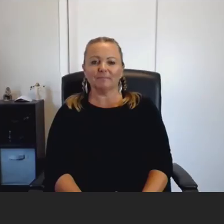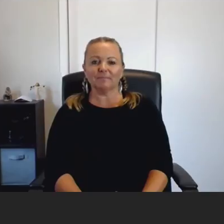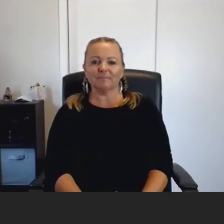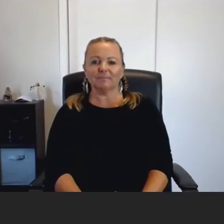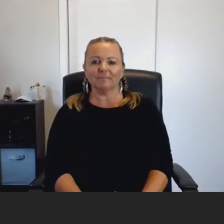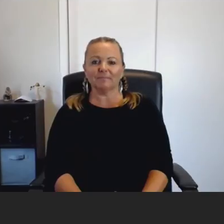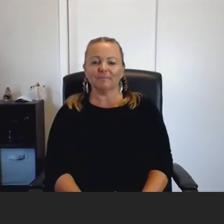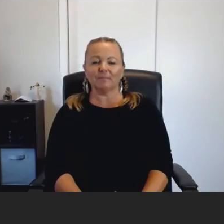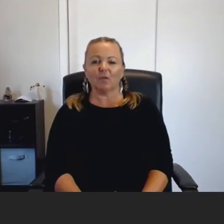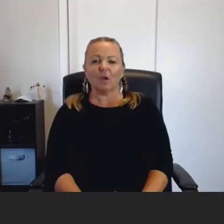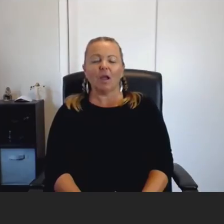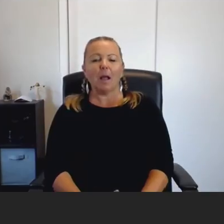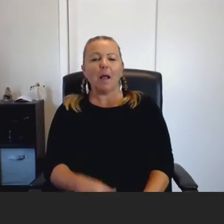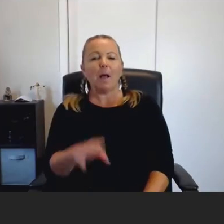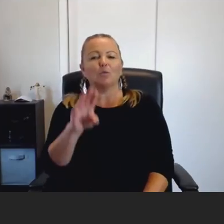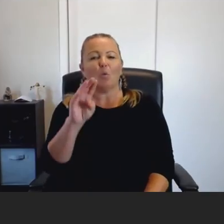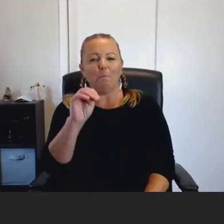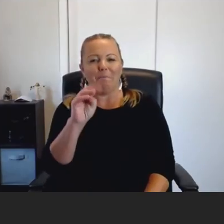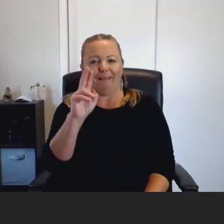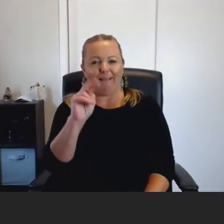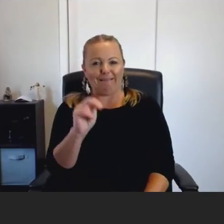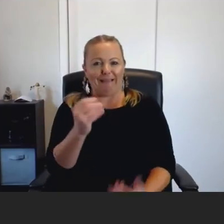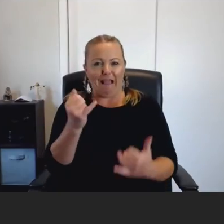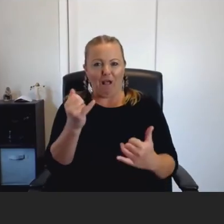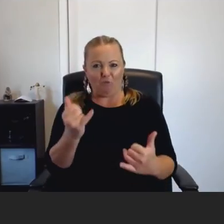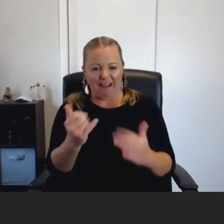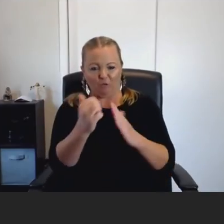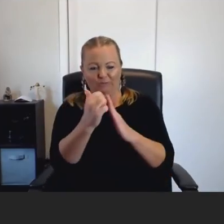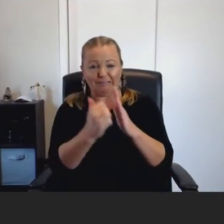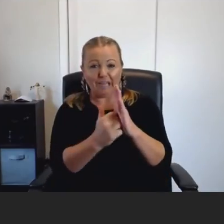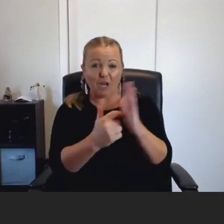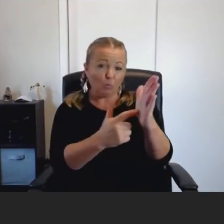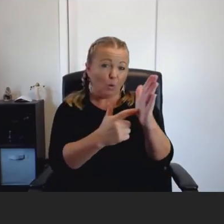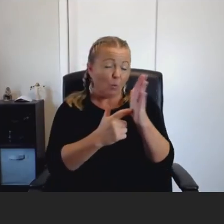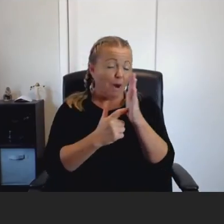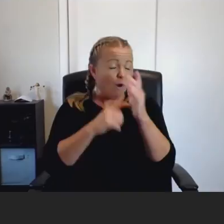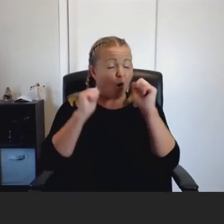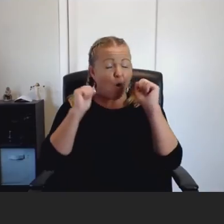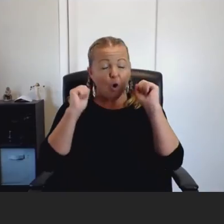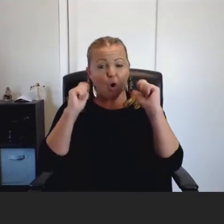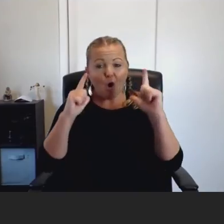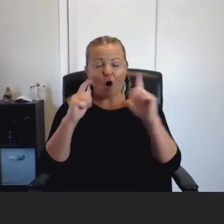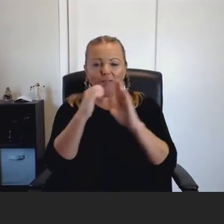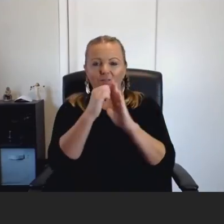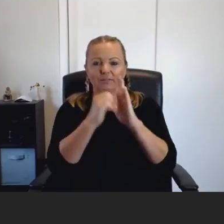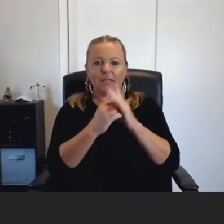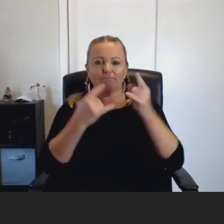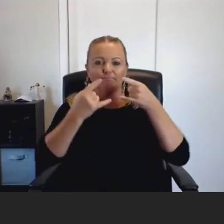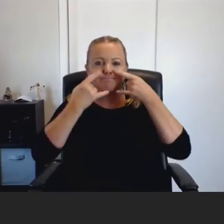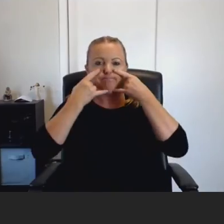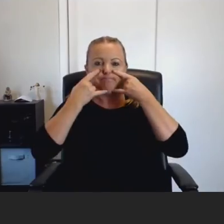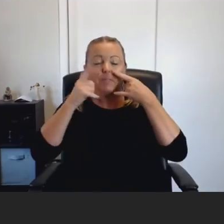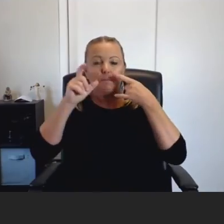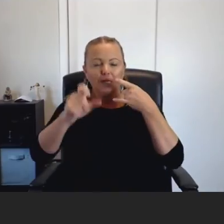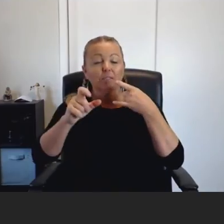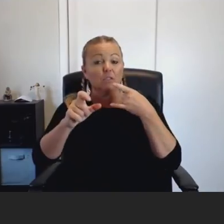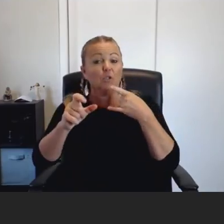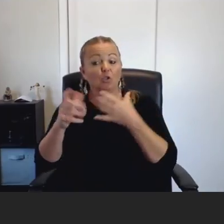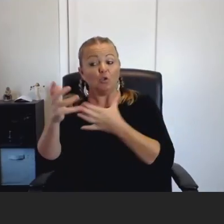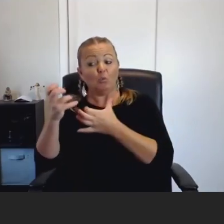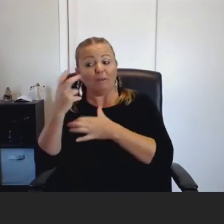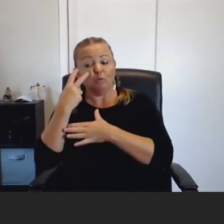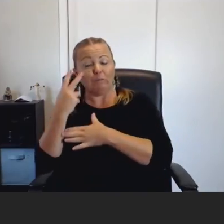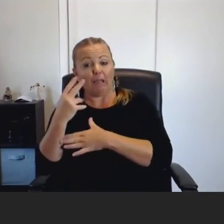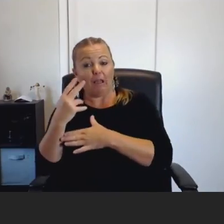With Minnesota now having a statewide mask mandate, what are your thoughts on that? And is that something you'd like to see for Wisconsin?